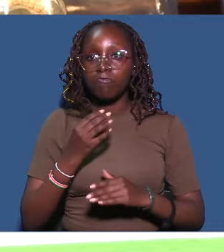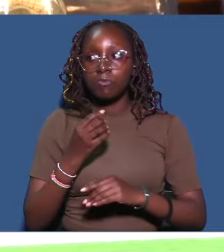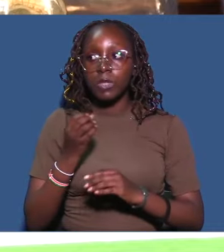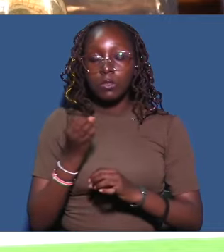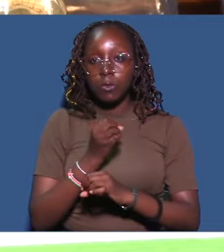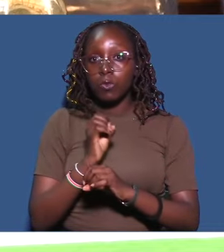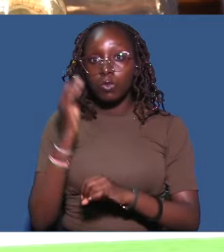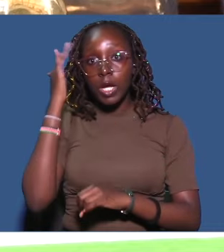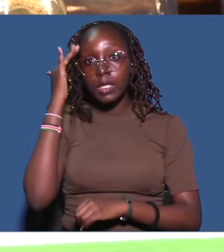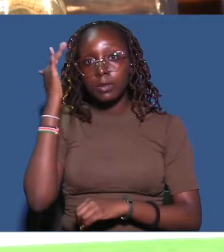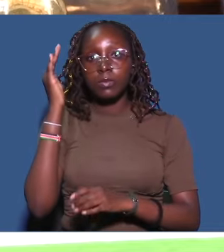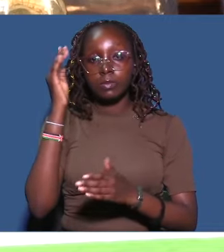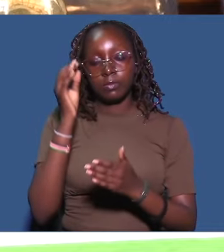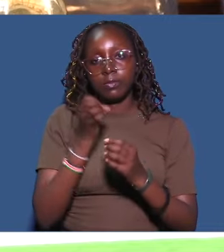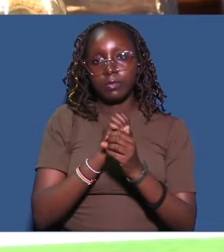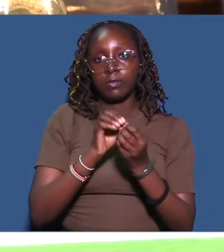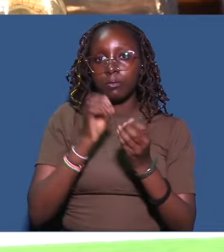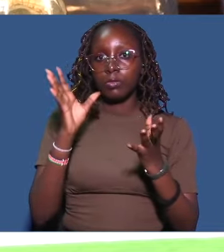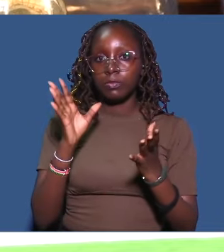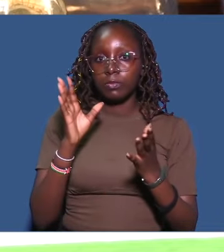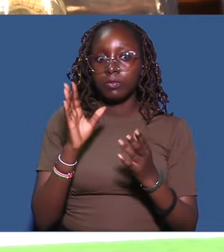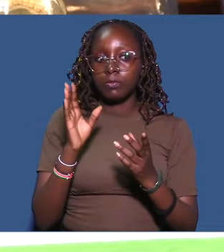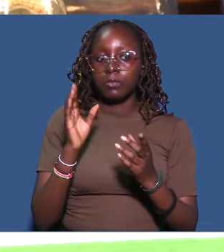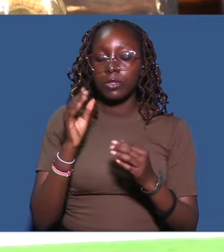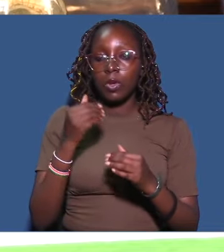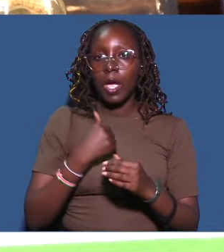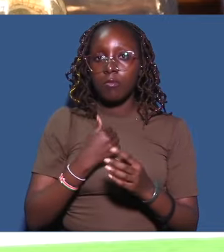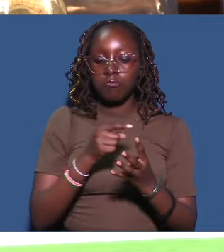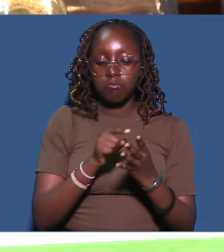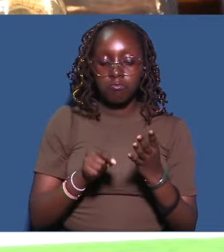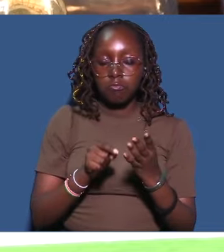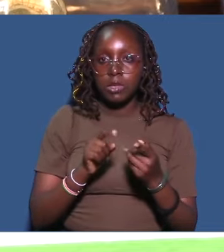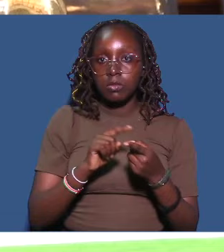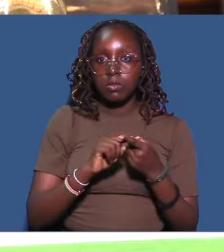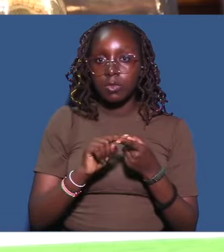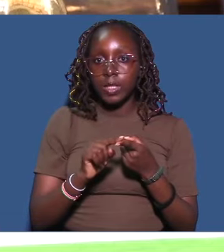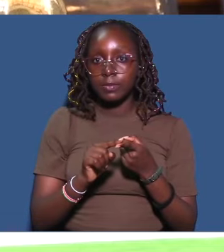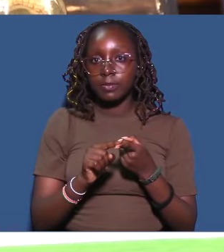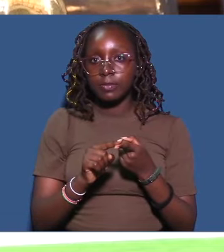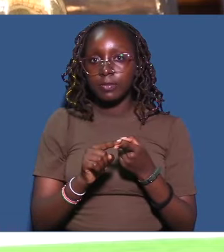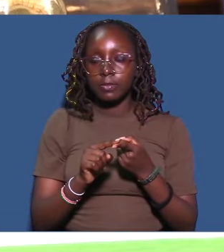one, this topic home. Number one, we need to have the